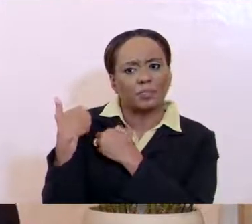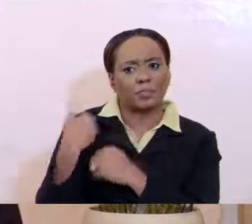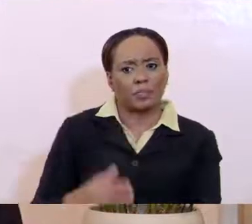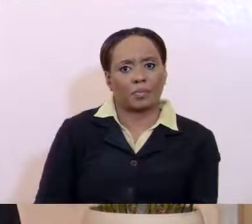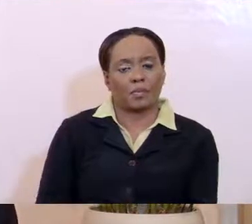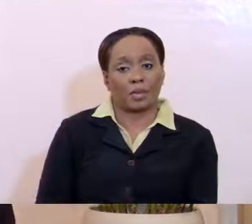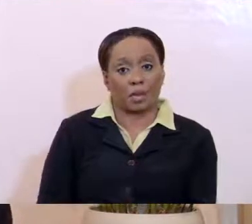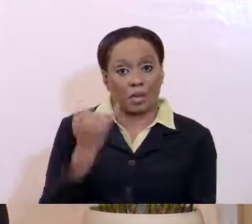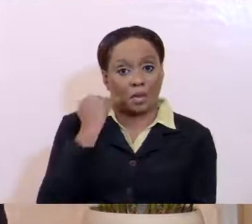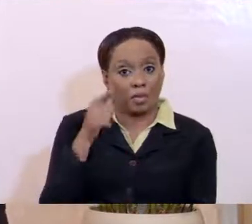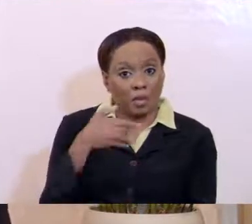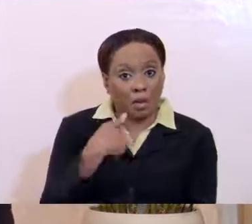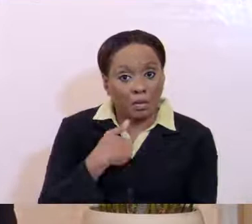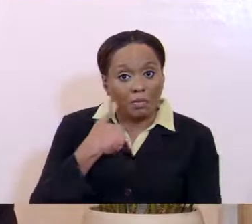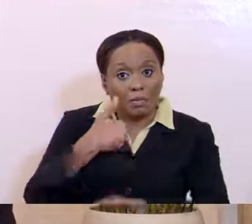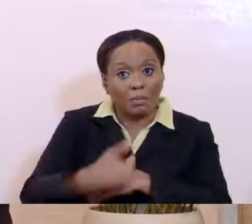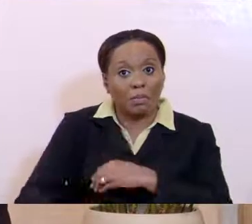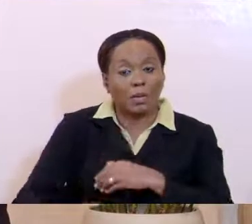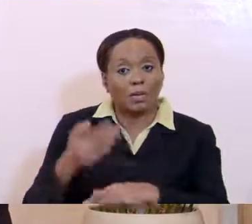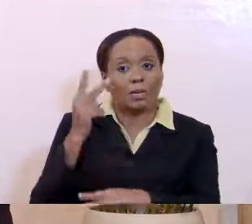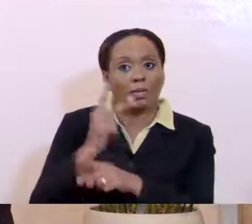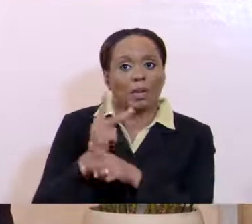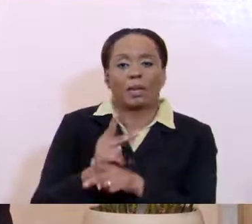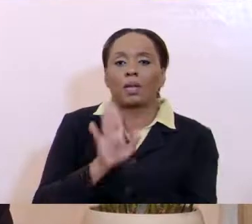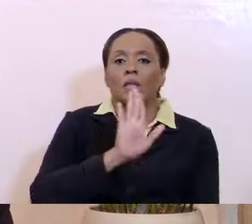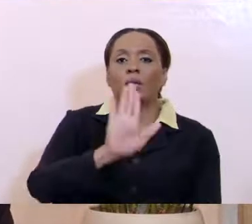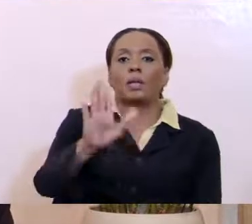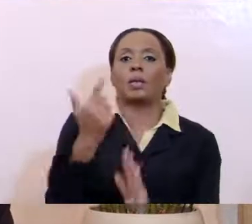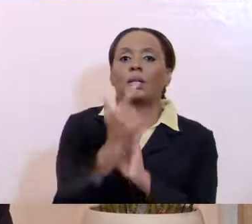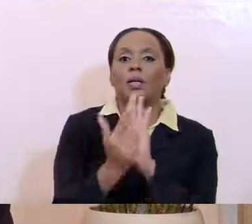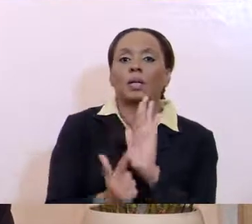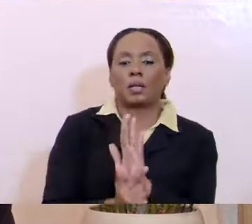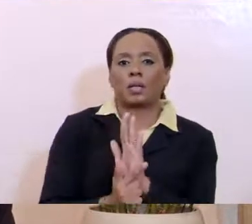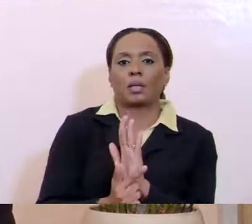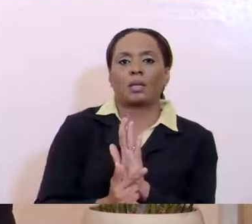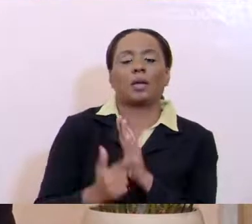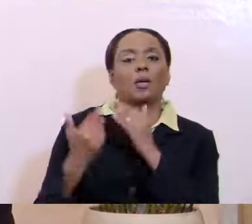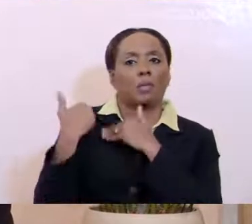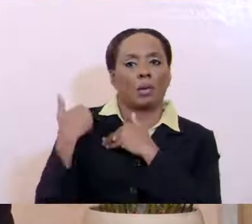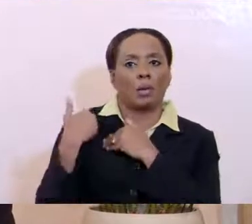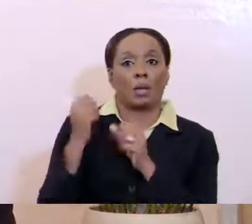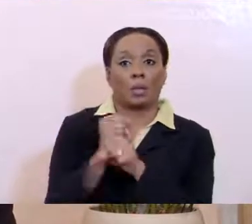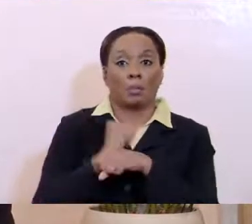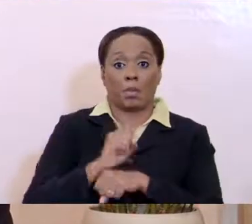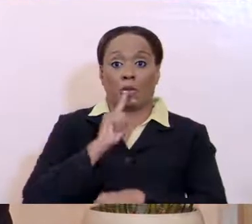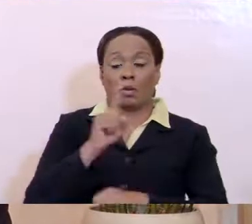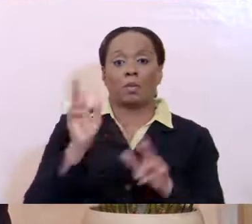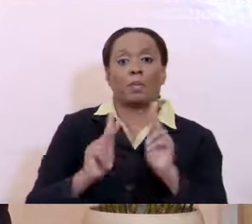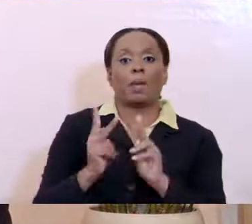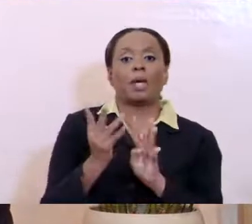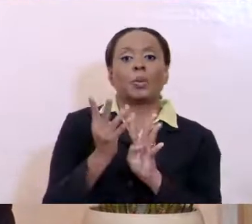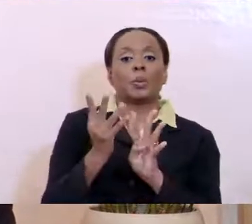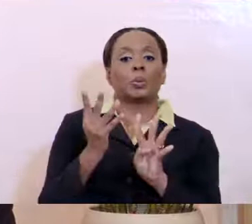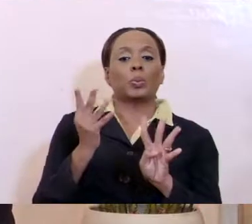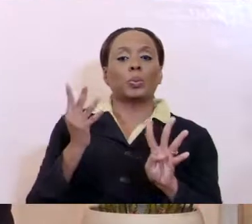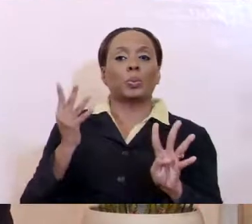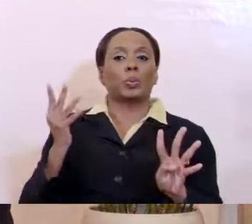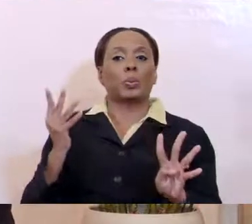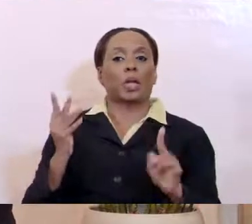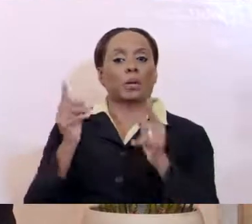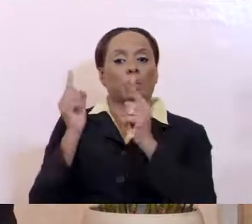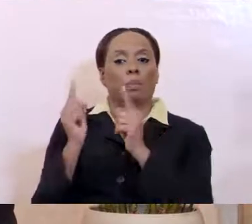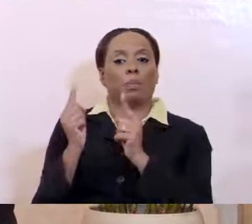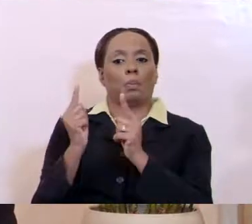operating bread vans have a legal obligation to make sure that their customers line up and follow the COVID